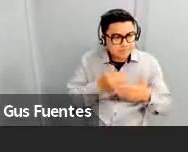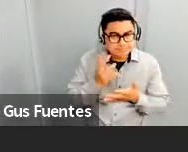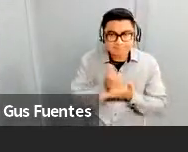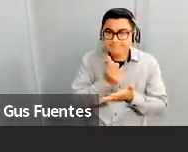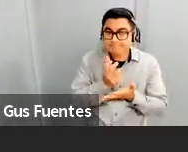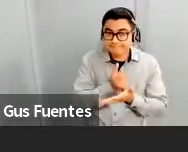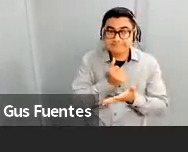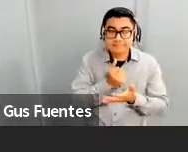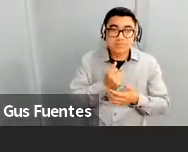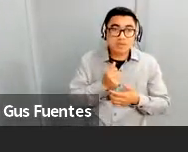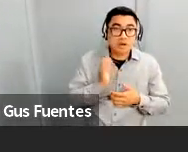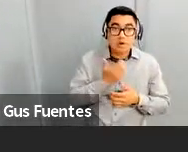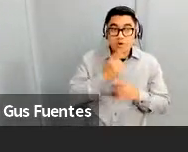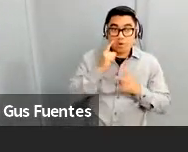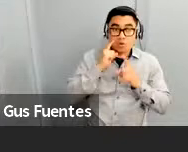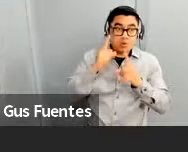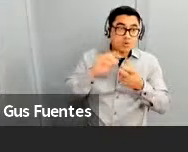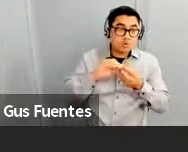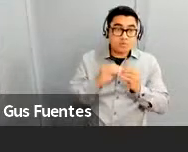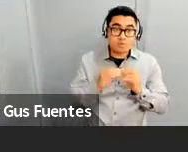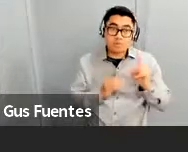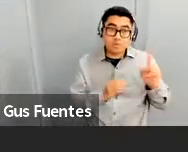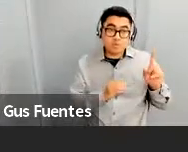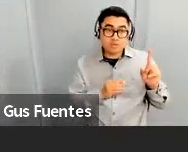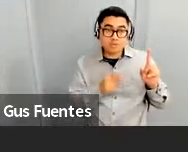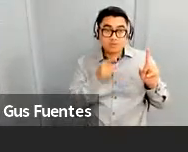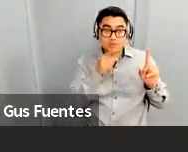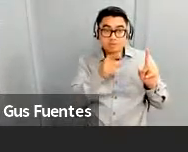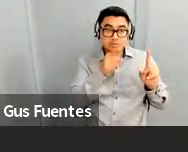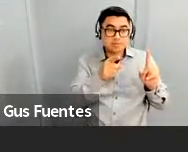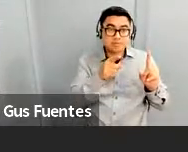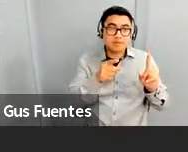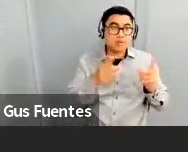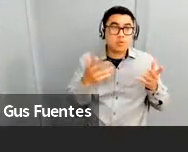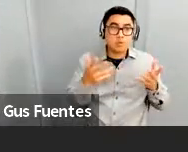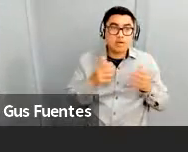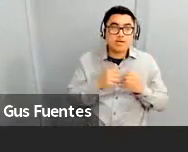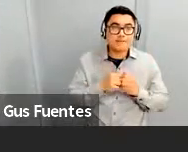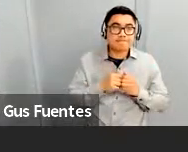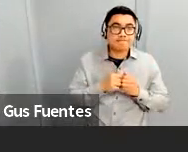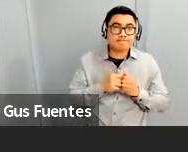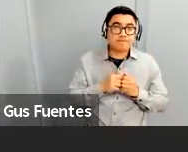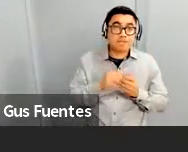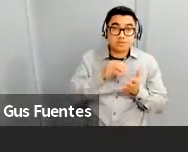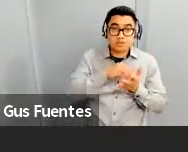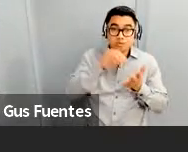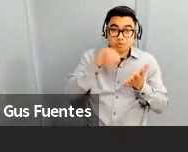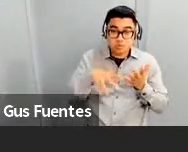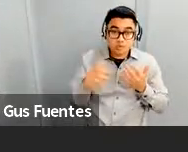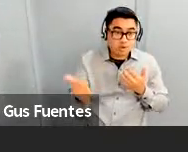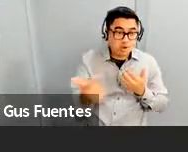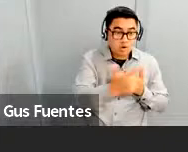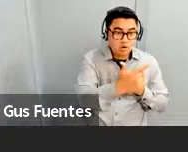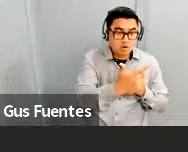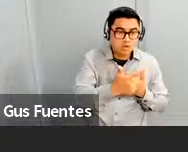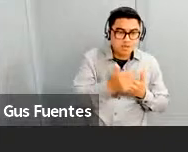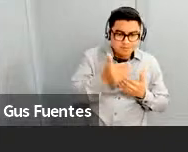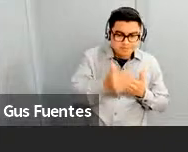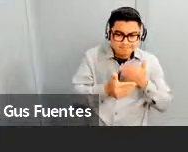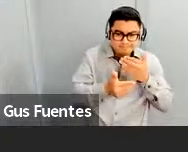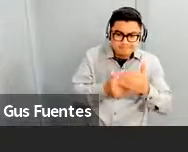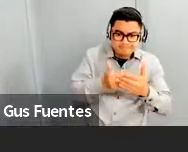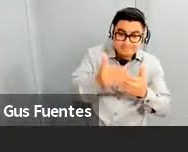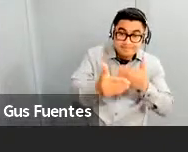Goal 1 for Ukiah Unified that was identified is that all students are on the path to college and career readiness at all